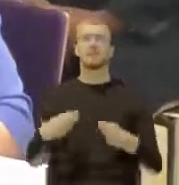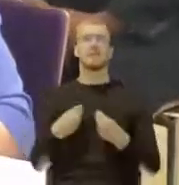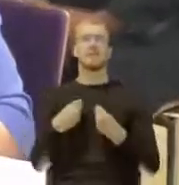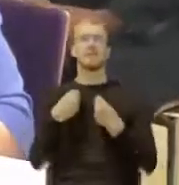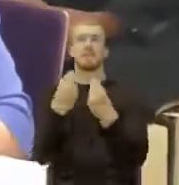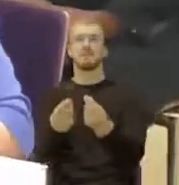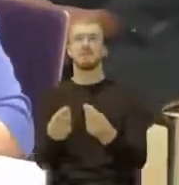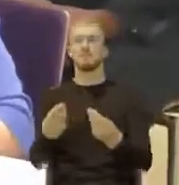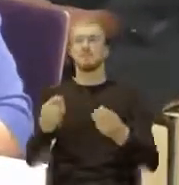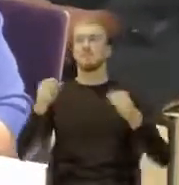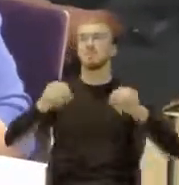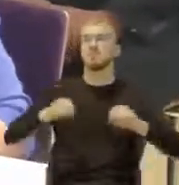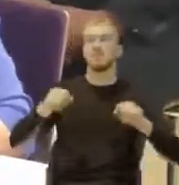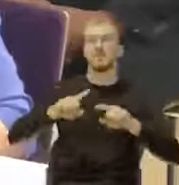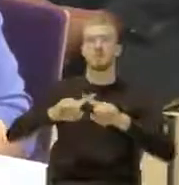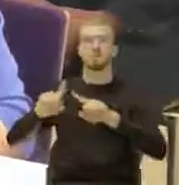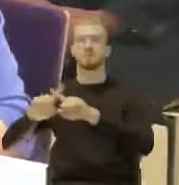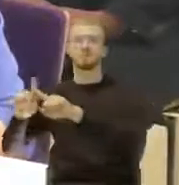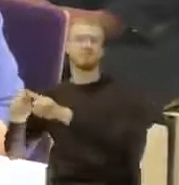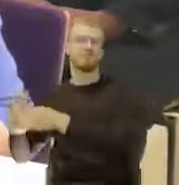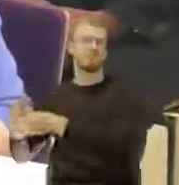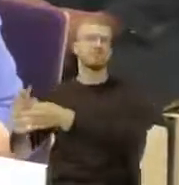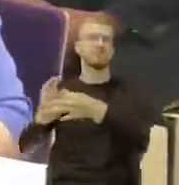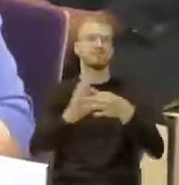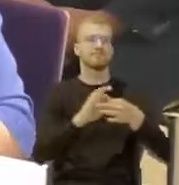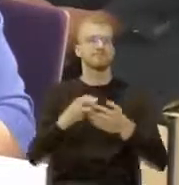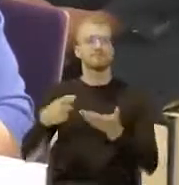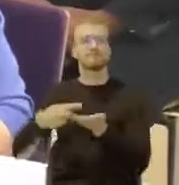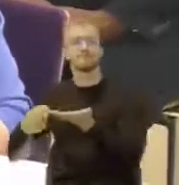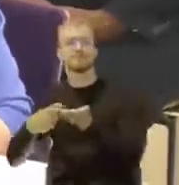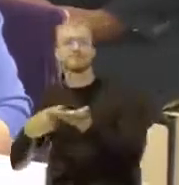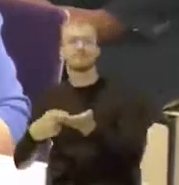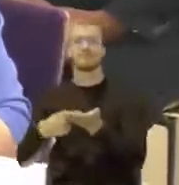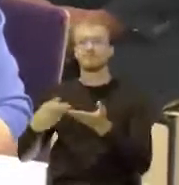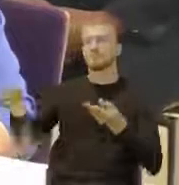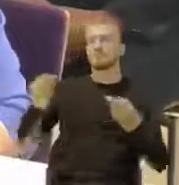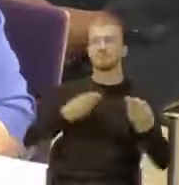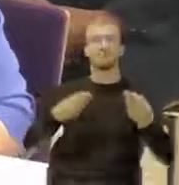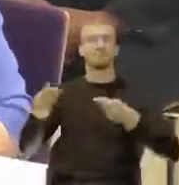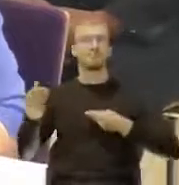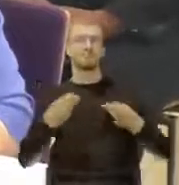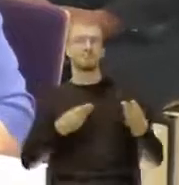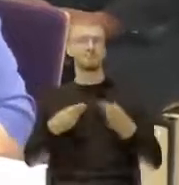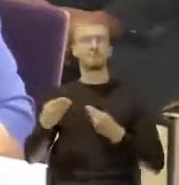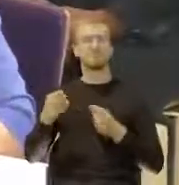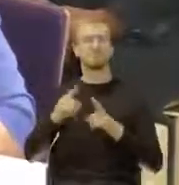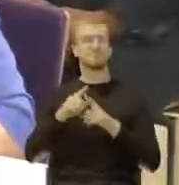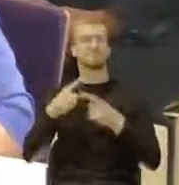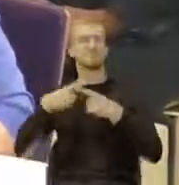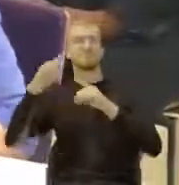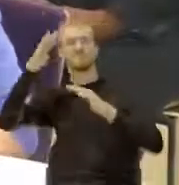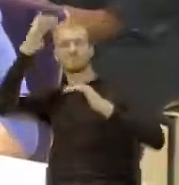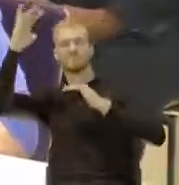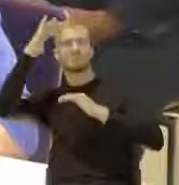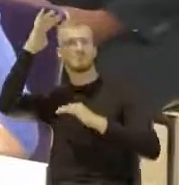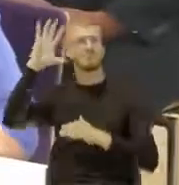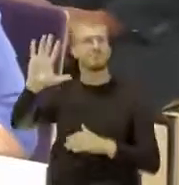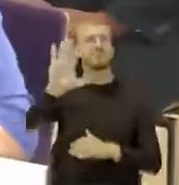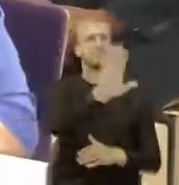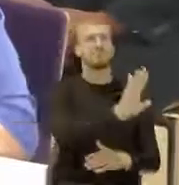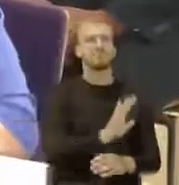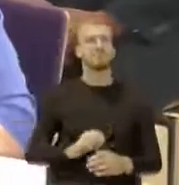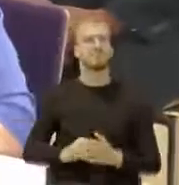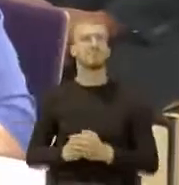to express their views and opinions without any kind of discriminations. Crises that